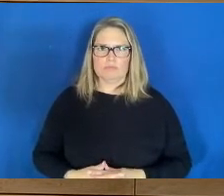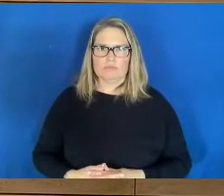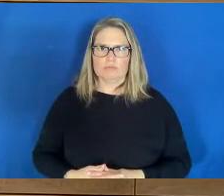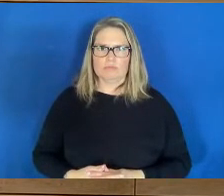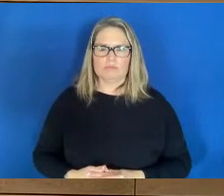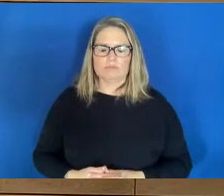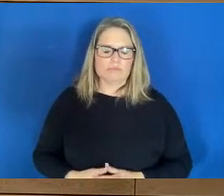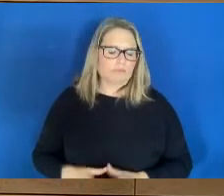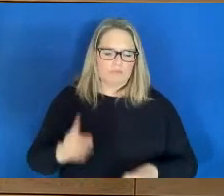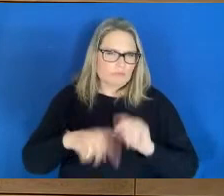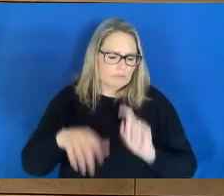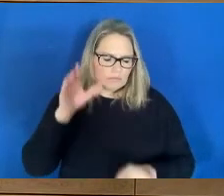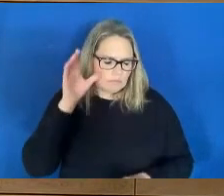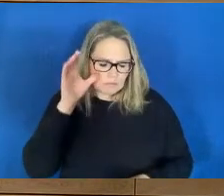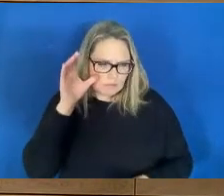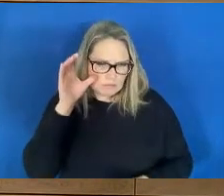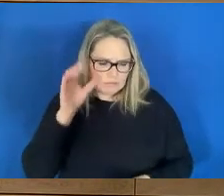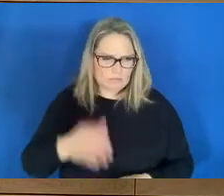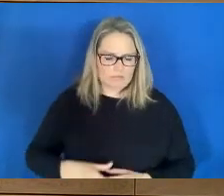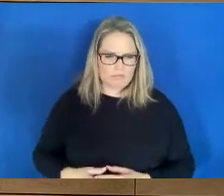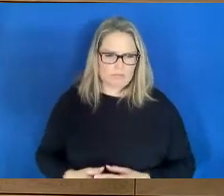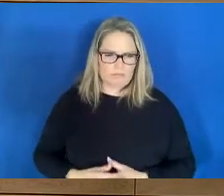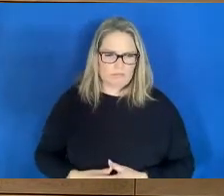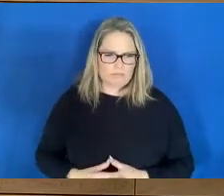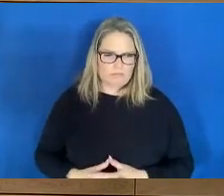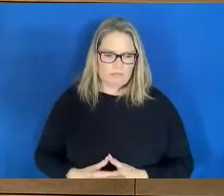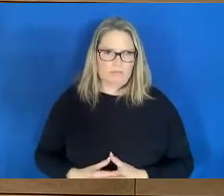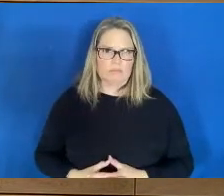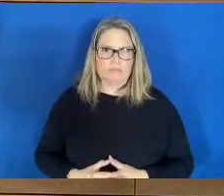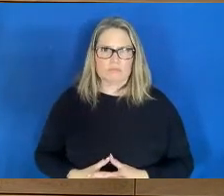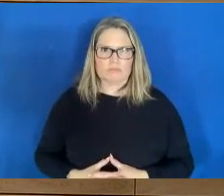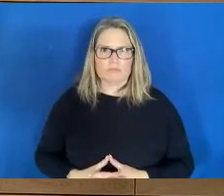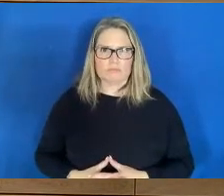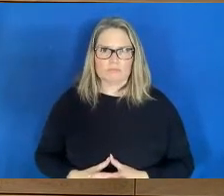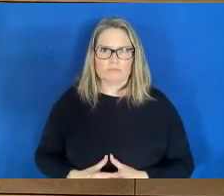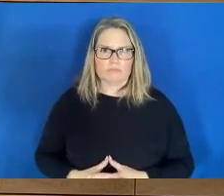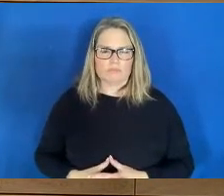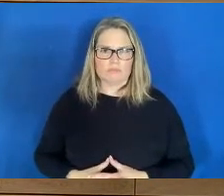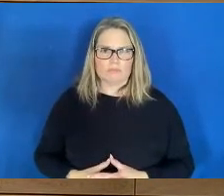Pardon me? When you say alerting system, what are you?